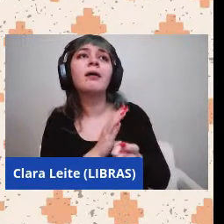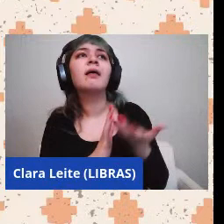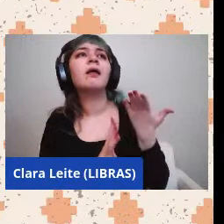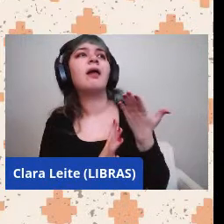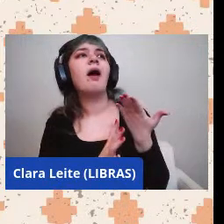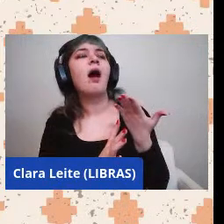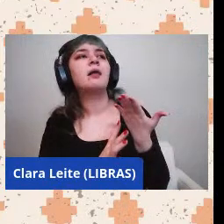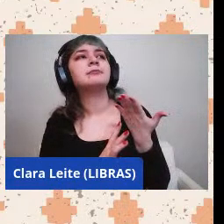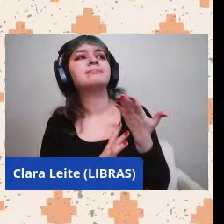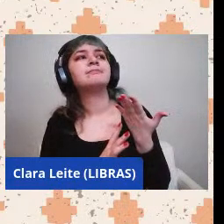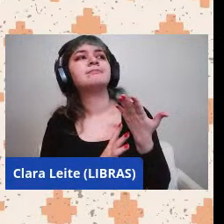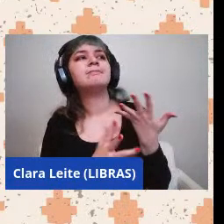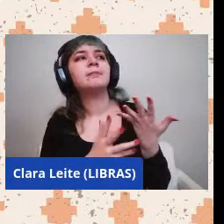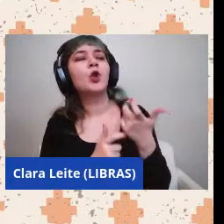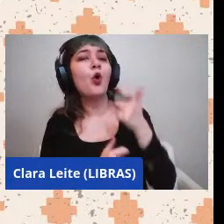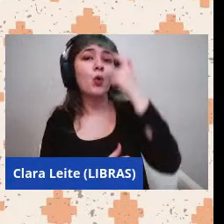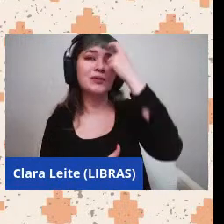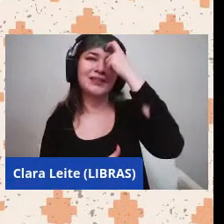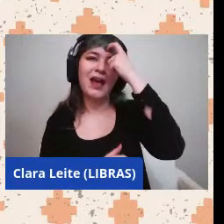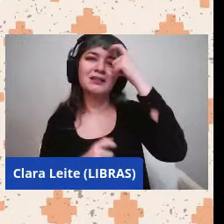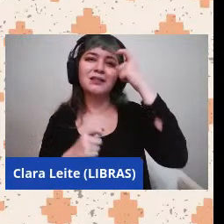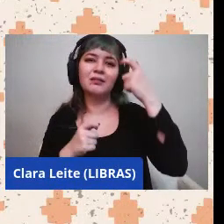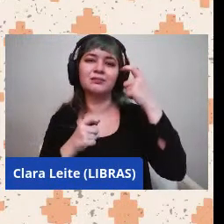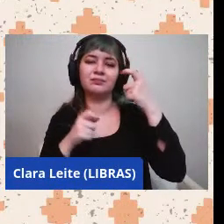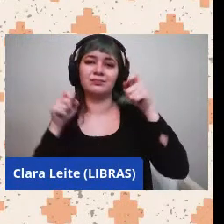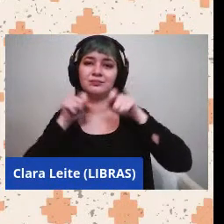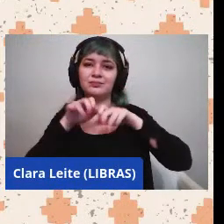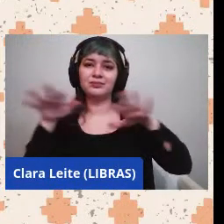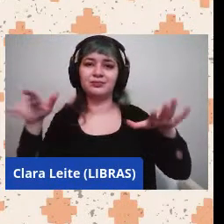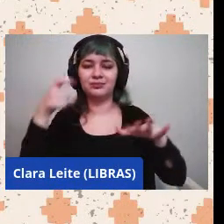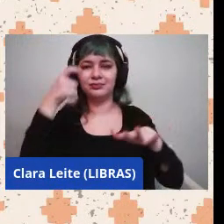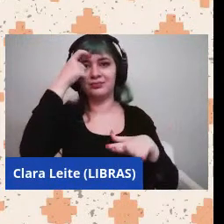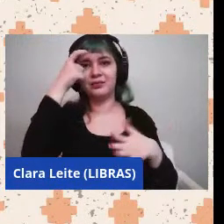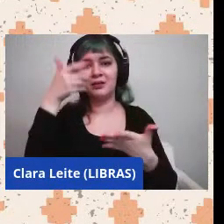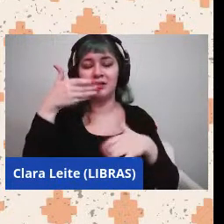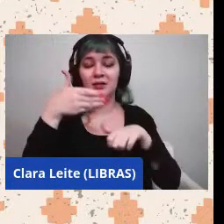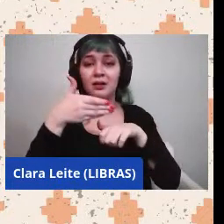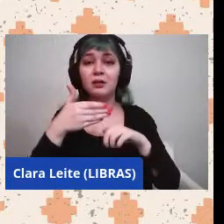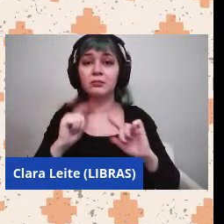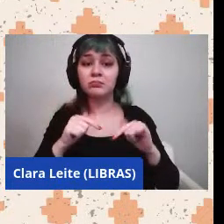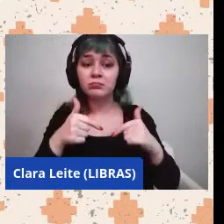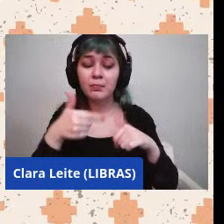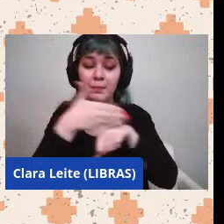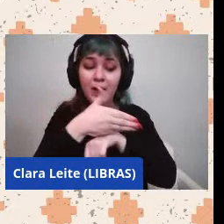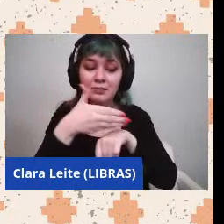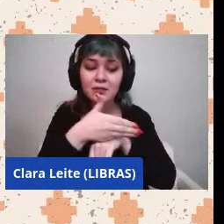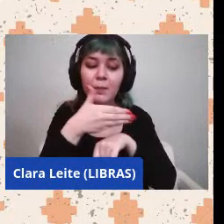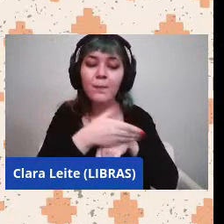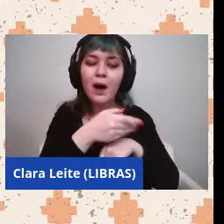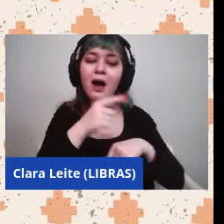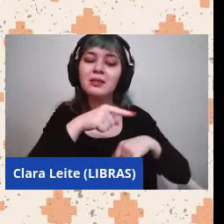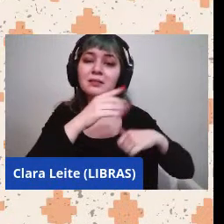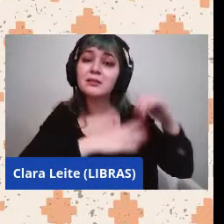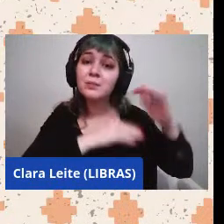a consciousness and engagement in sound practices, and also consultation